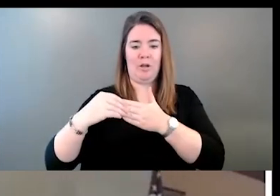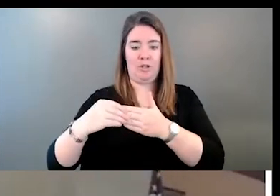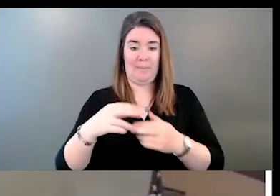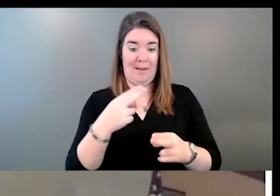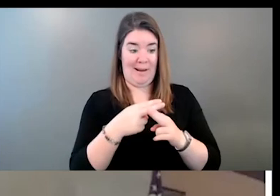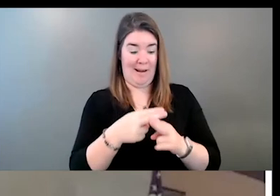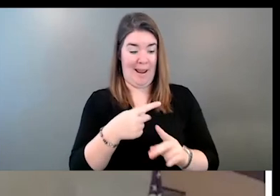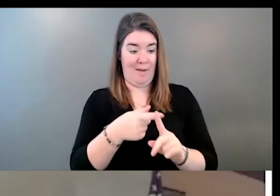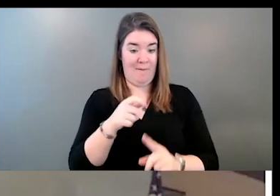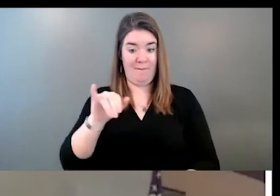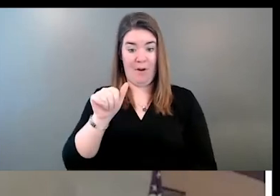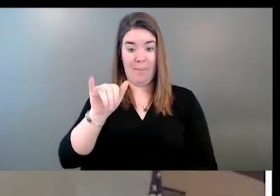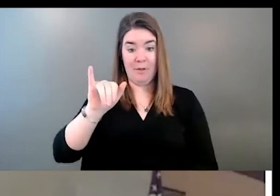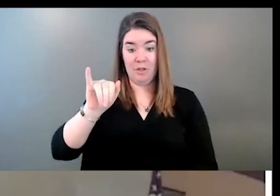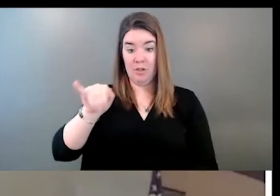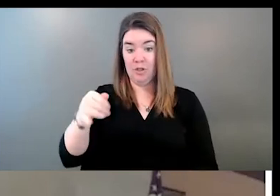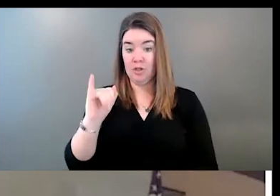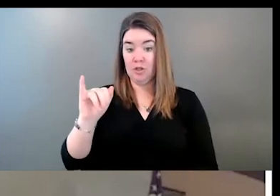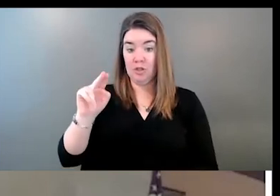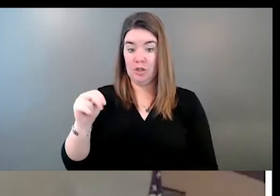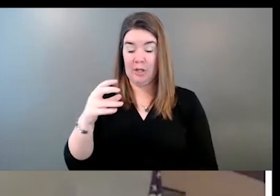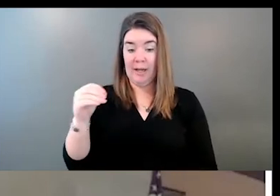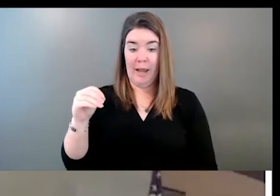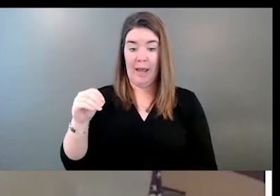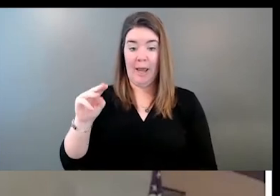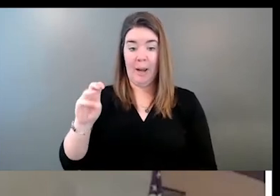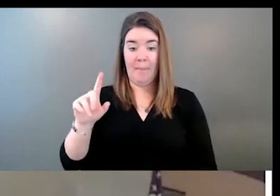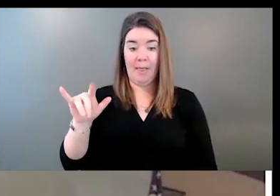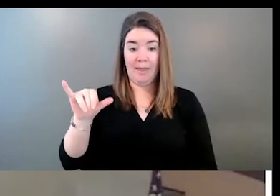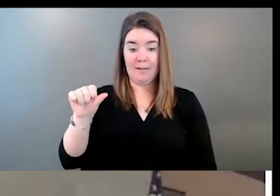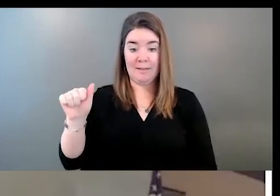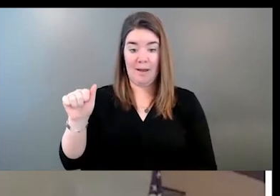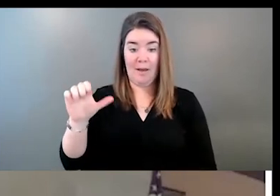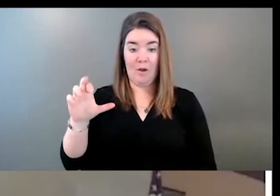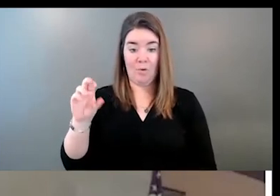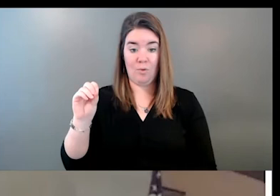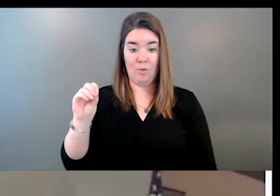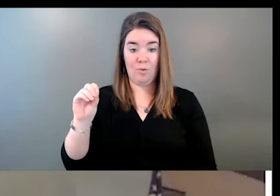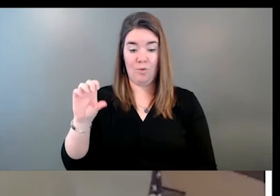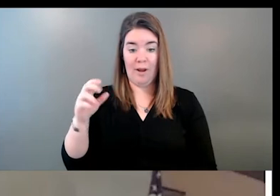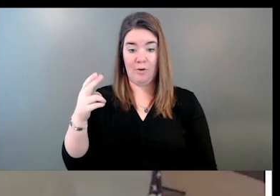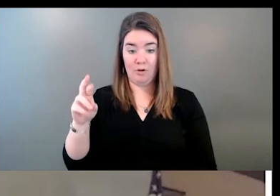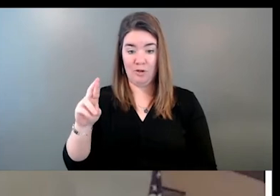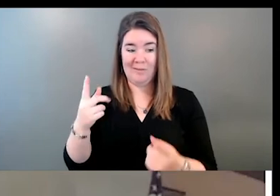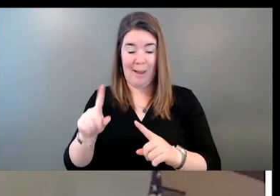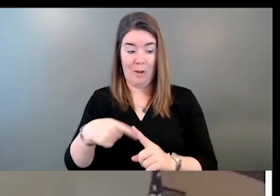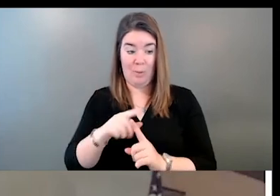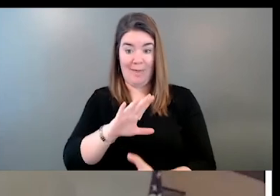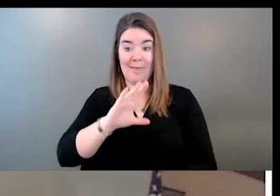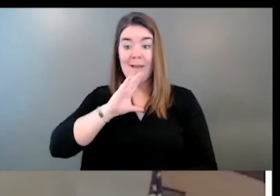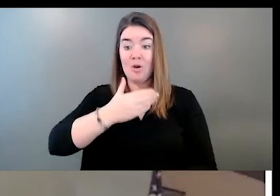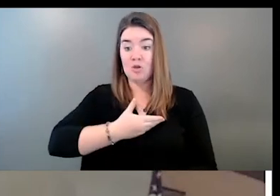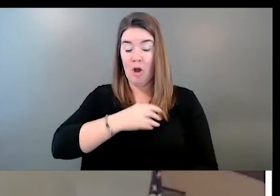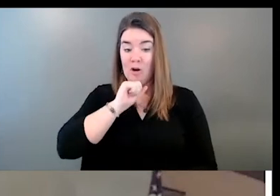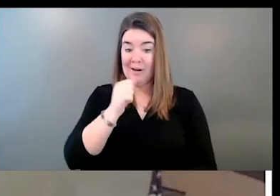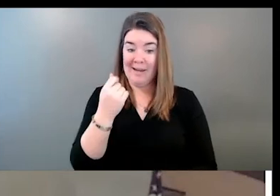Elsa Croucher of Monroe, Ohio, who were plunged into the world of domestic violence when their 18-year-old daughter, Tina, was murdered